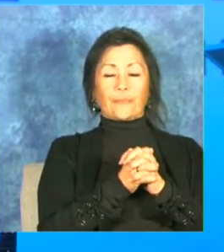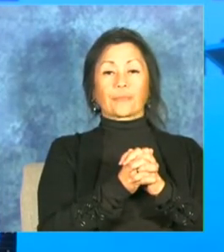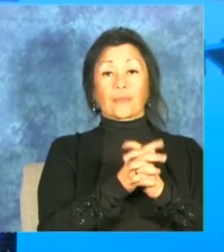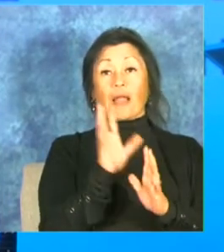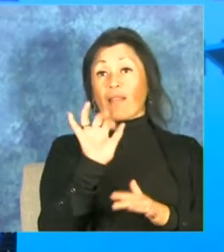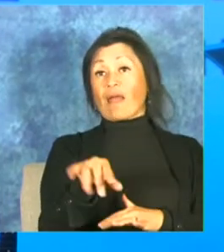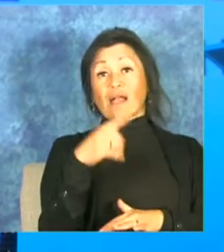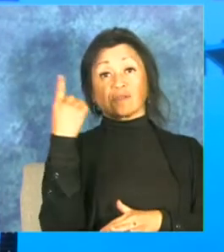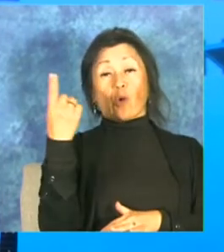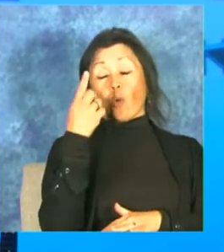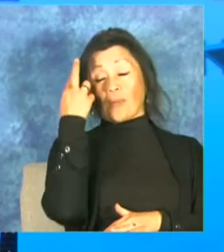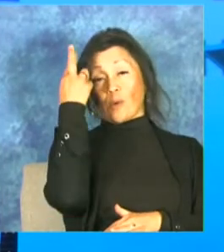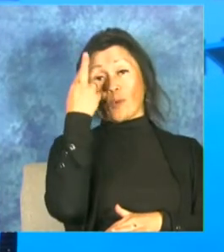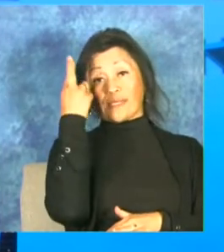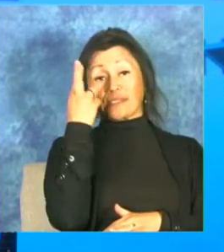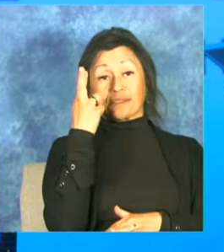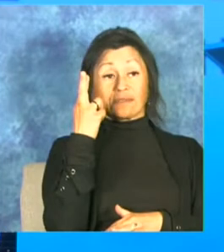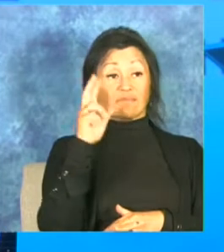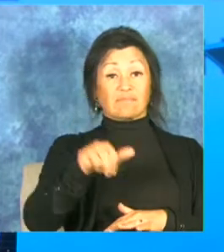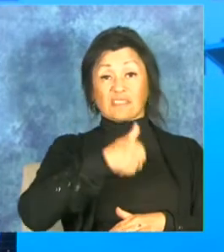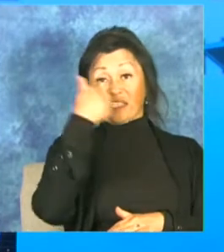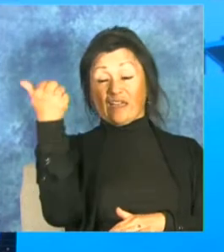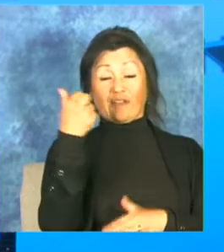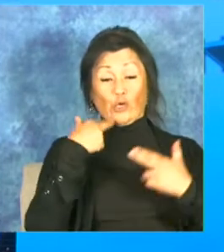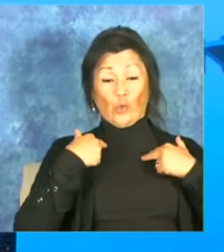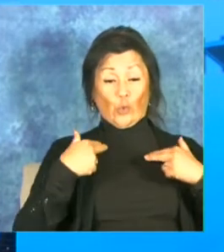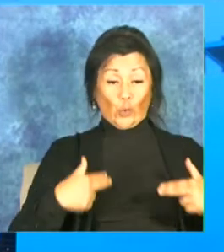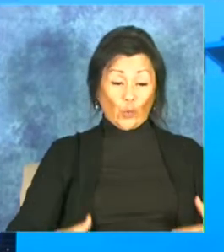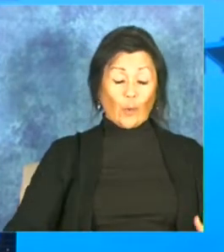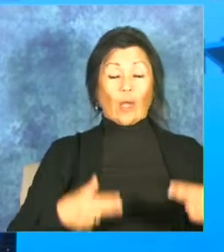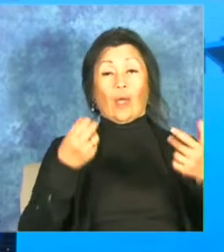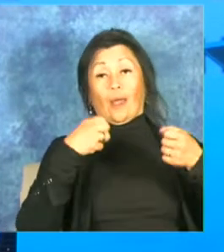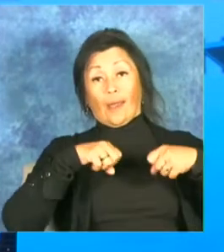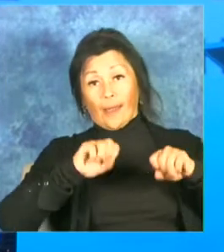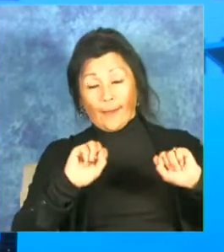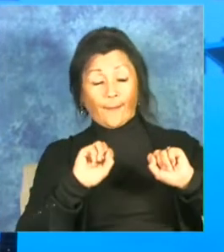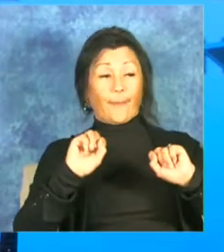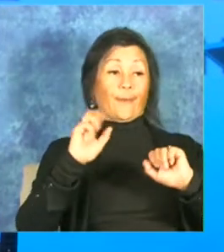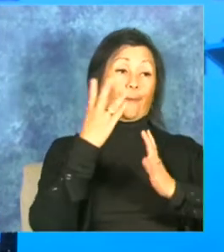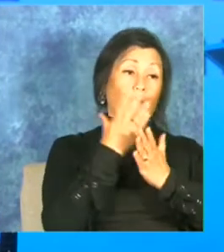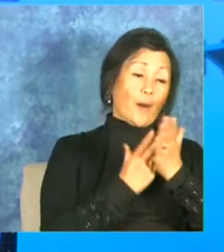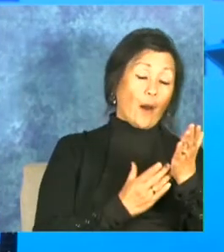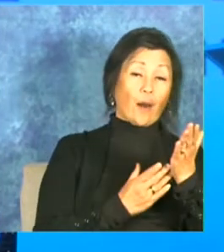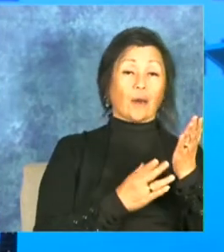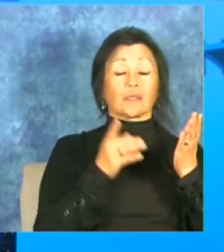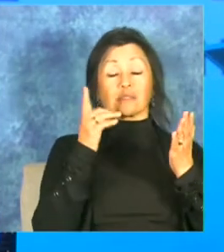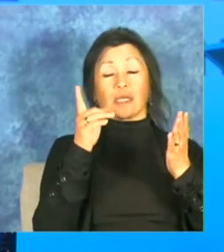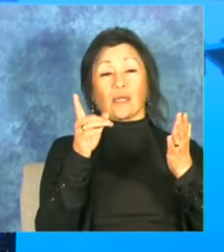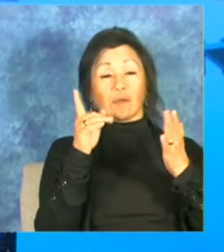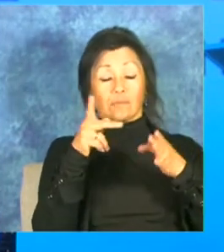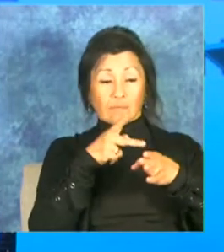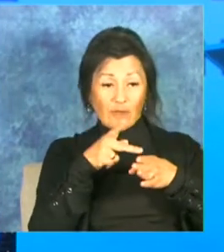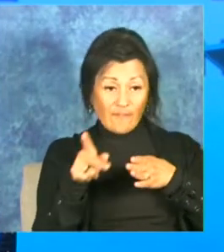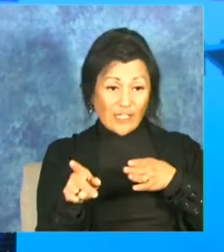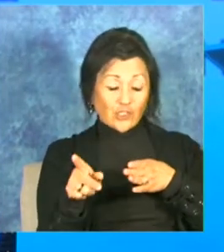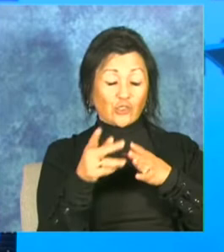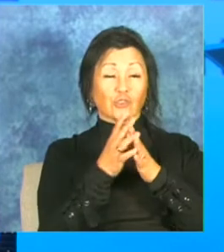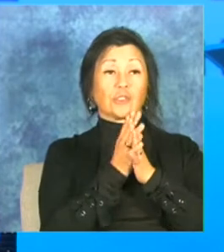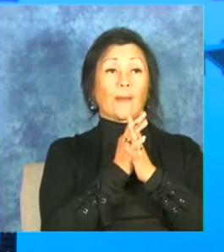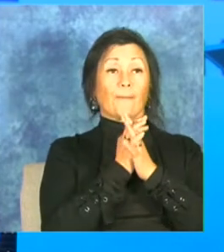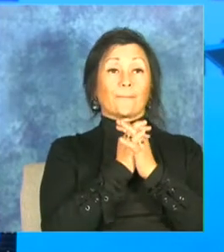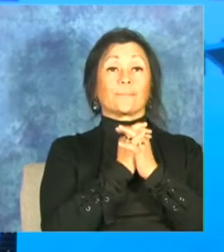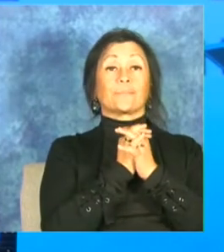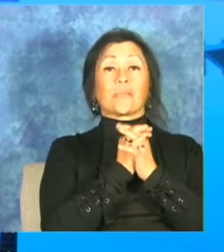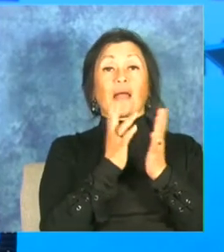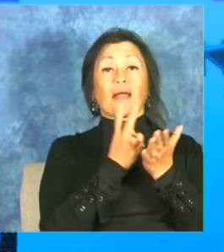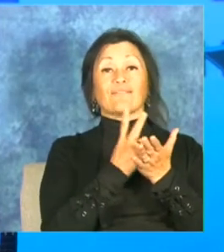That's the only reason. All of the other human efforts and elements of which they were professionals at